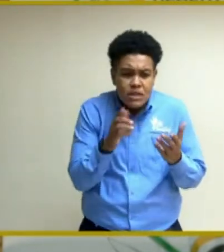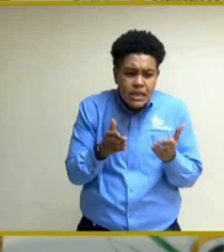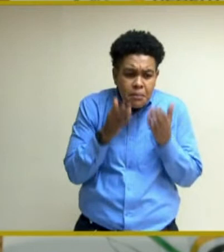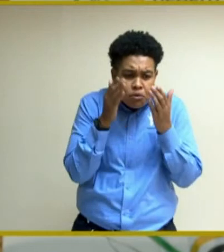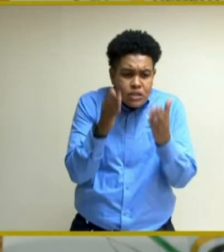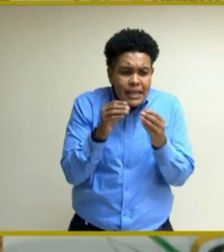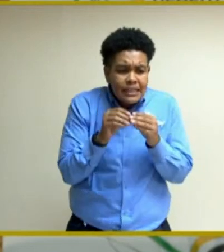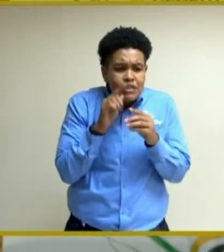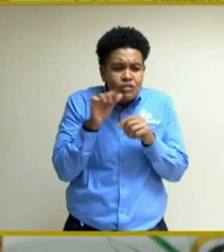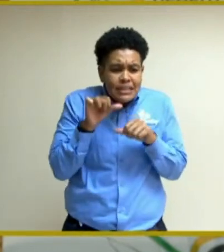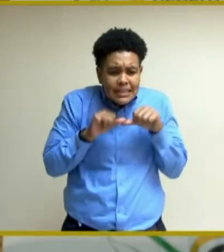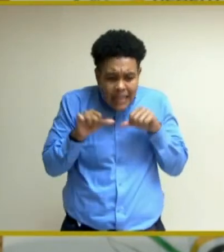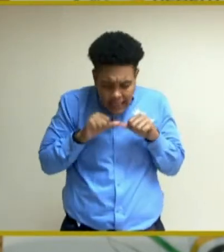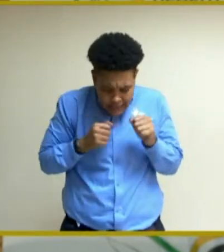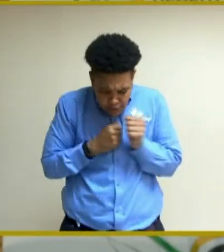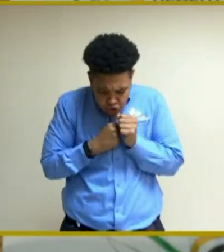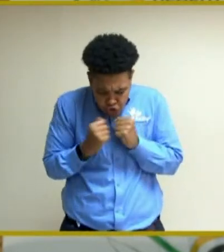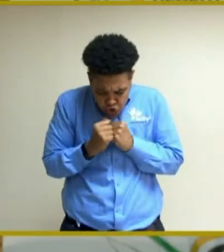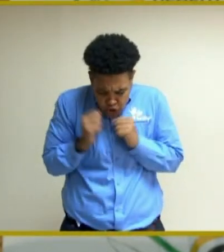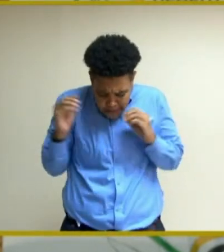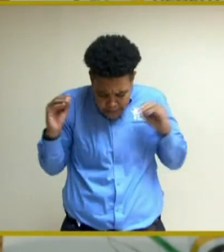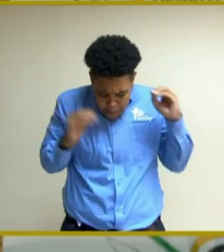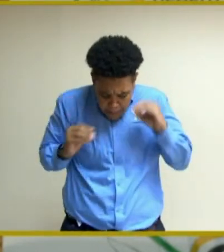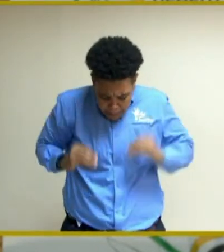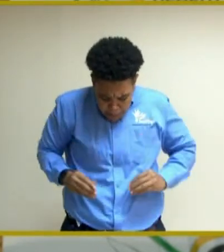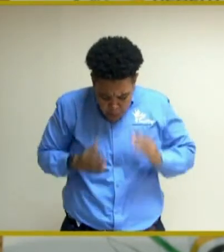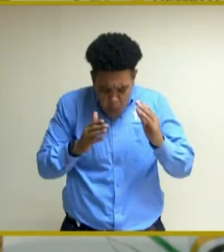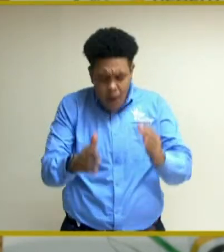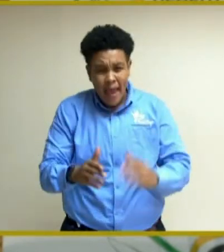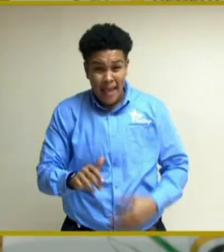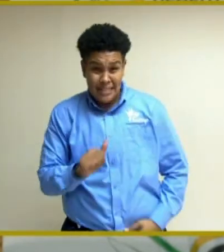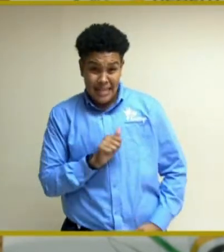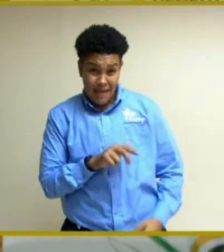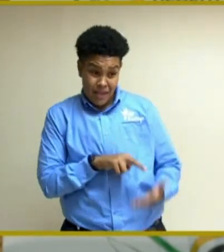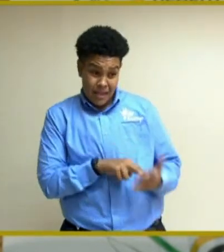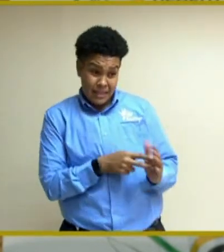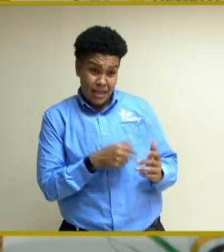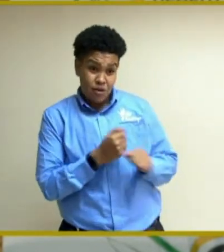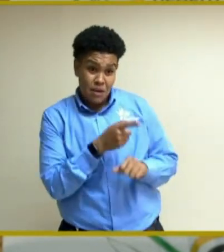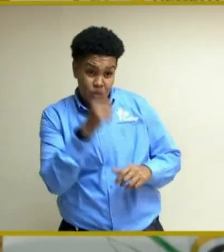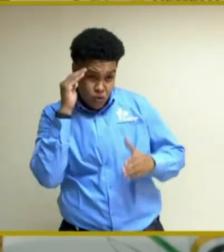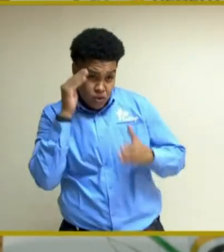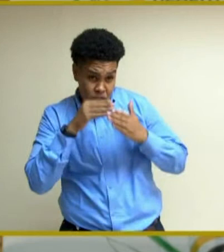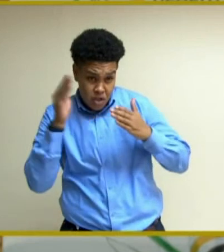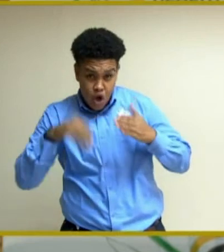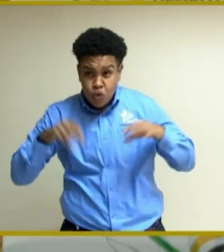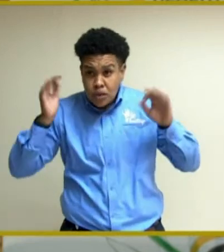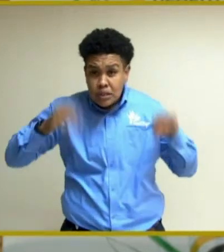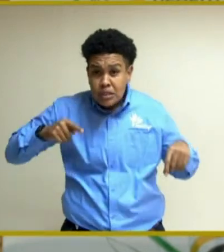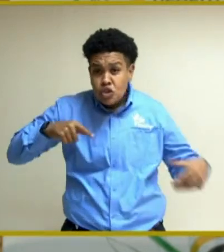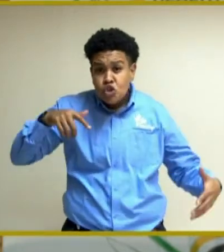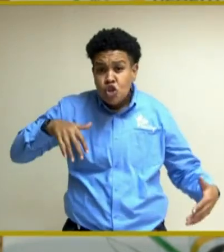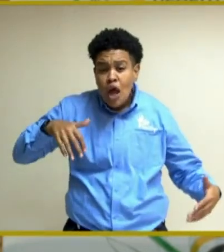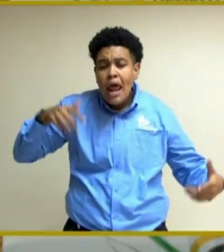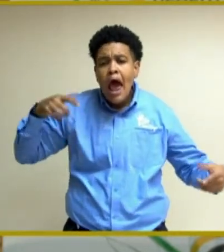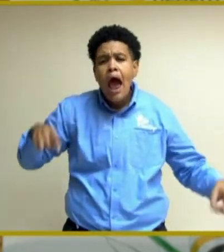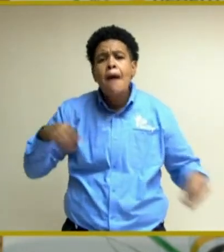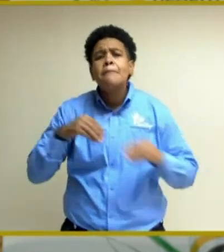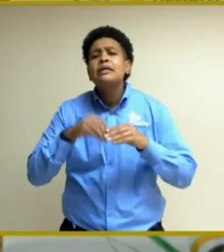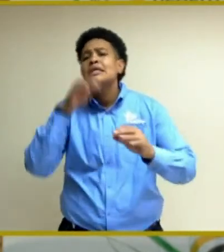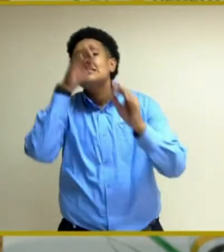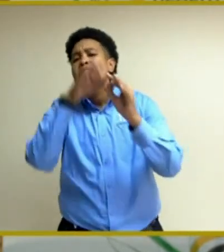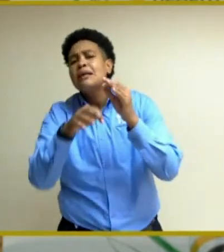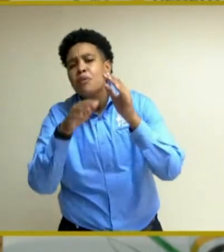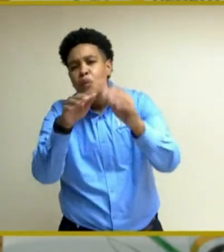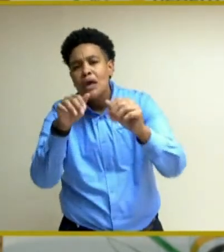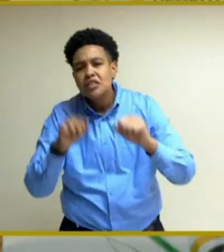very scientific, structured way. And I intend to make those conclusions of that study and the study in as simple a way